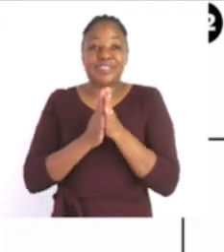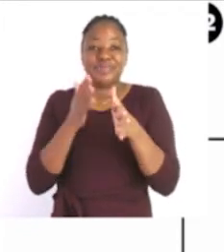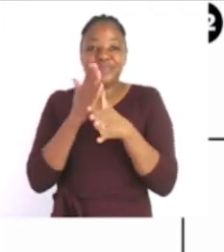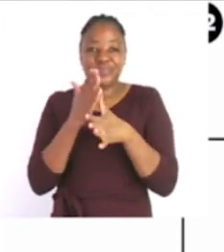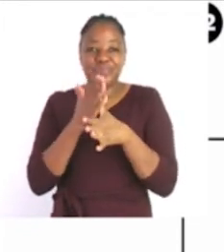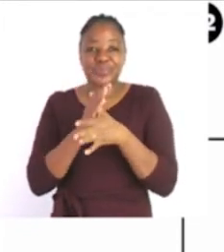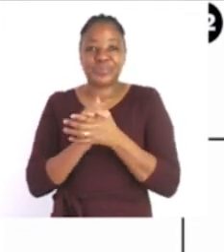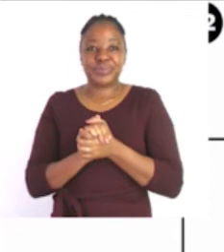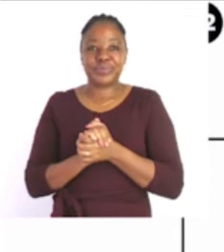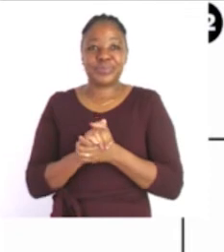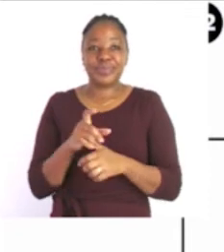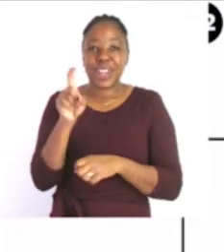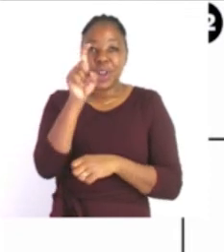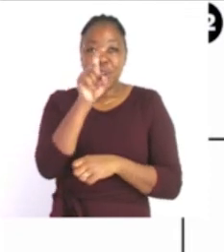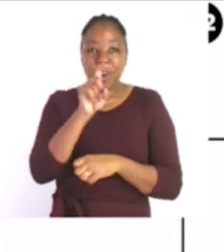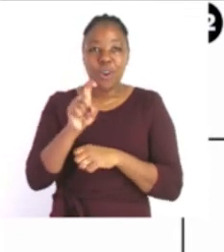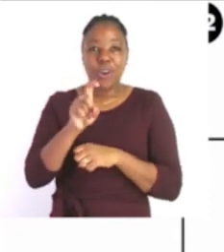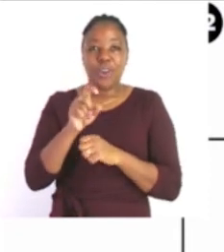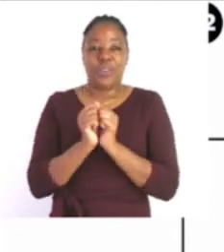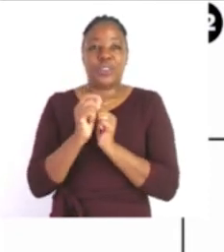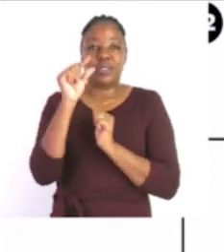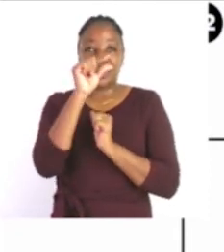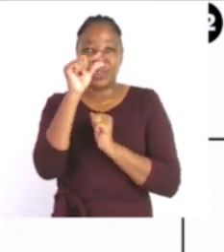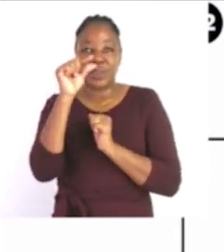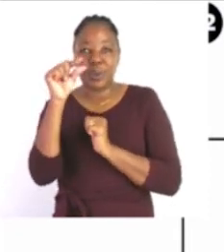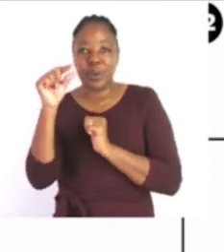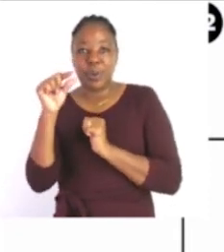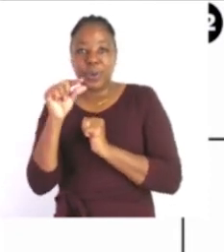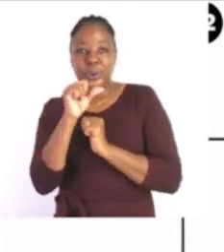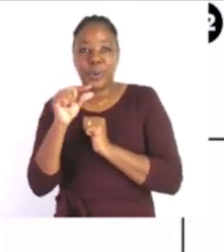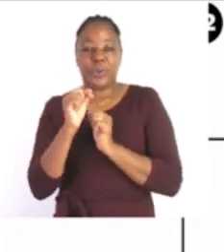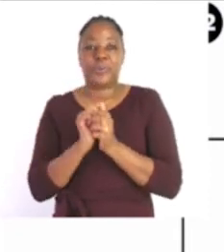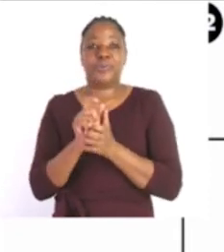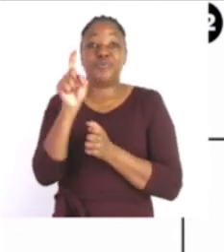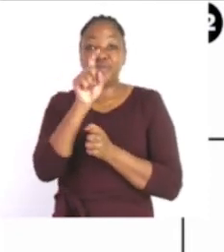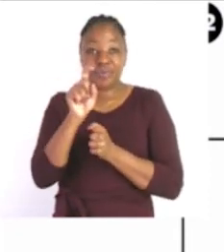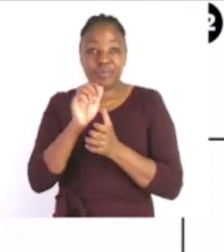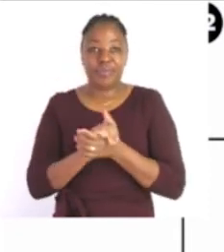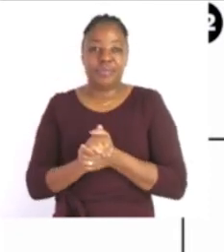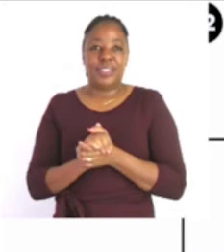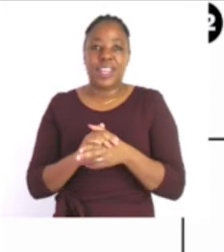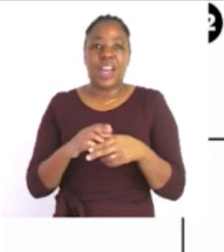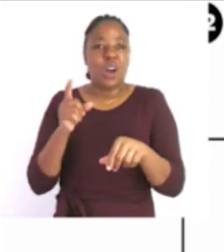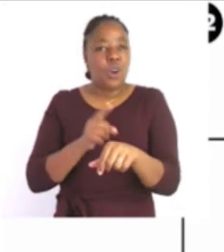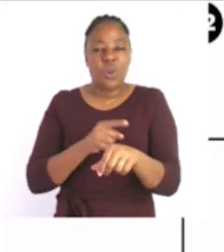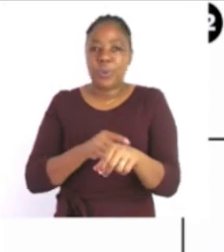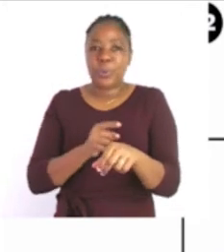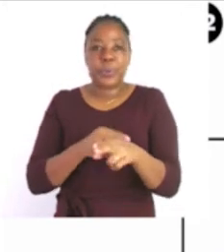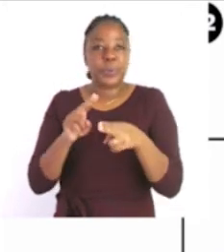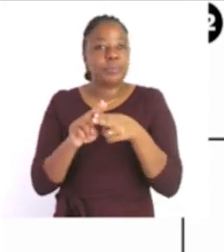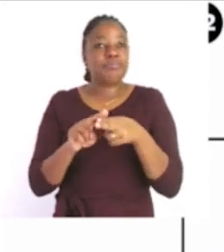about question words. Question words are fun because we use them every day, but we just don't know what they are